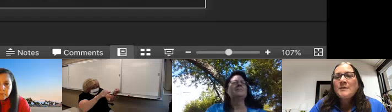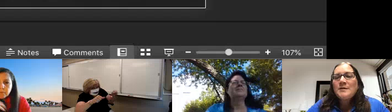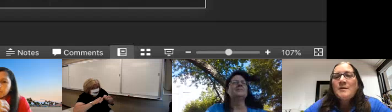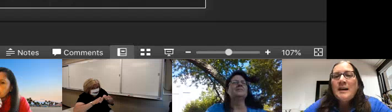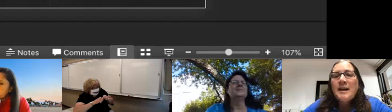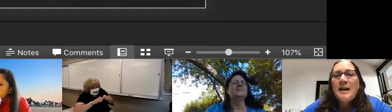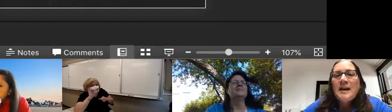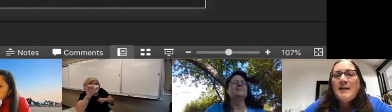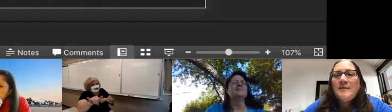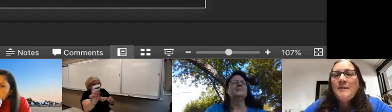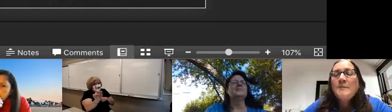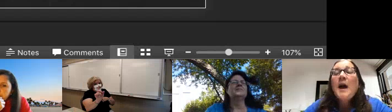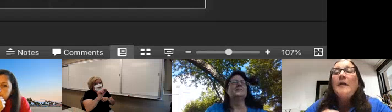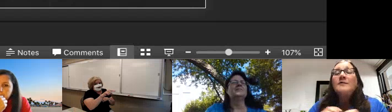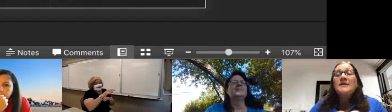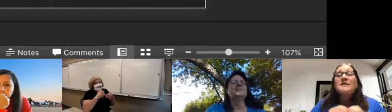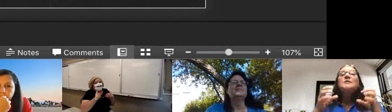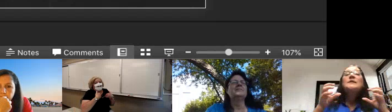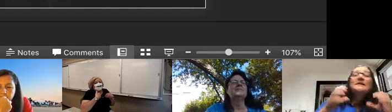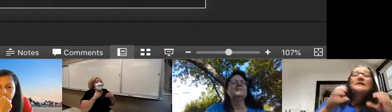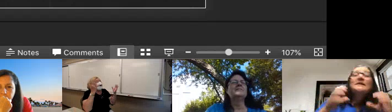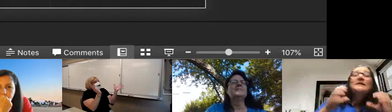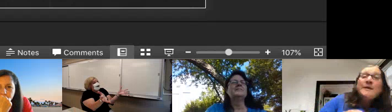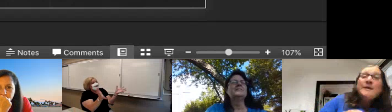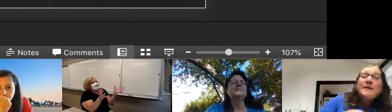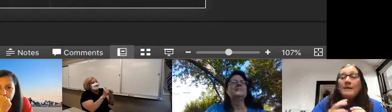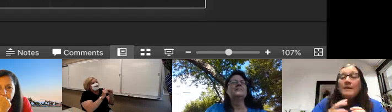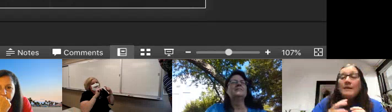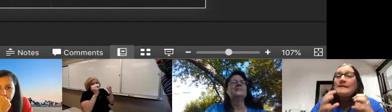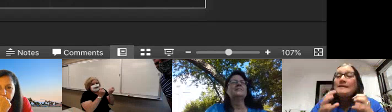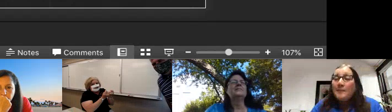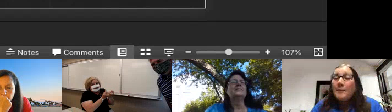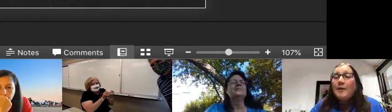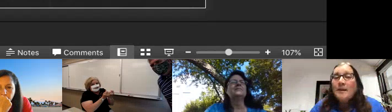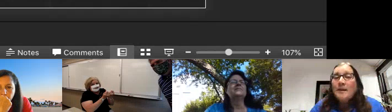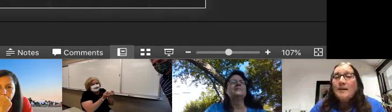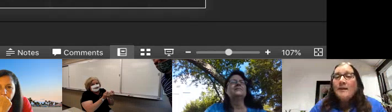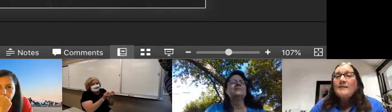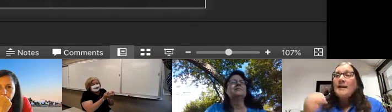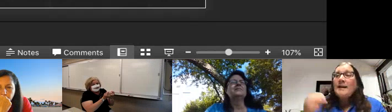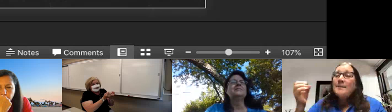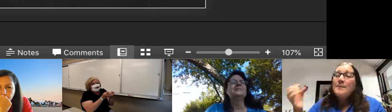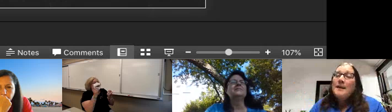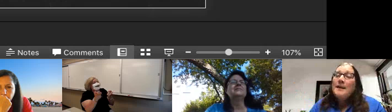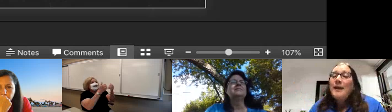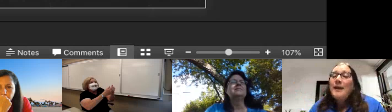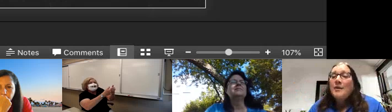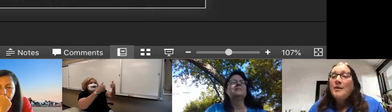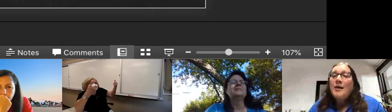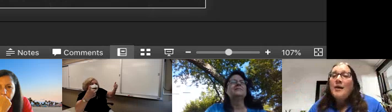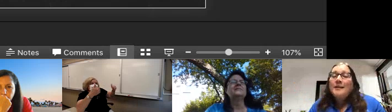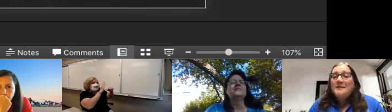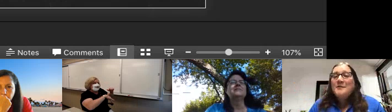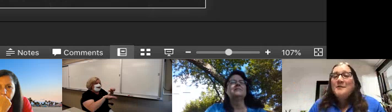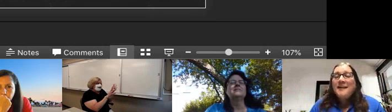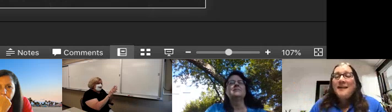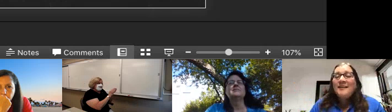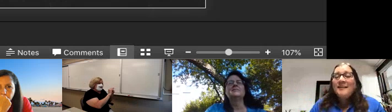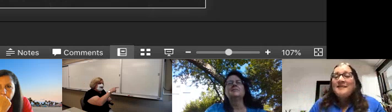which is where you can have conversations with the team. Now, this is separate than the meeting that we're